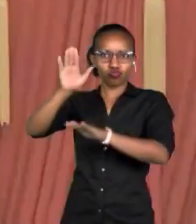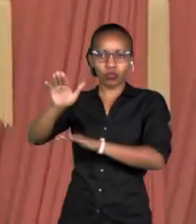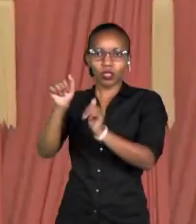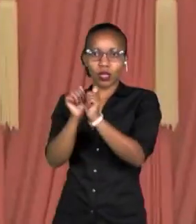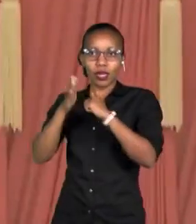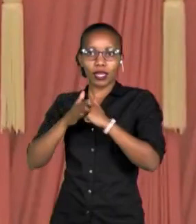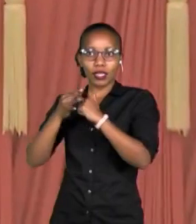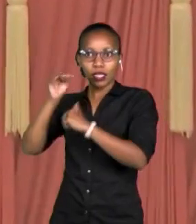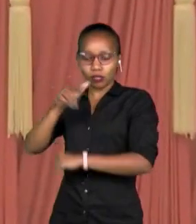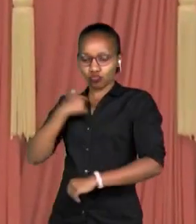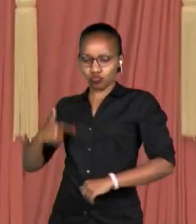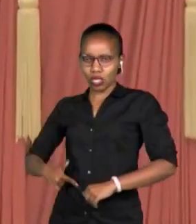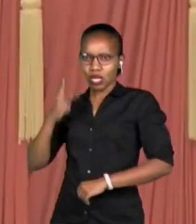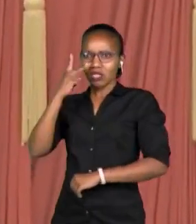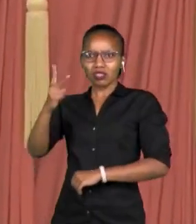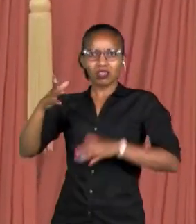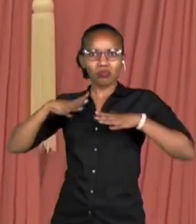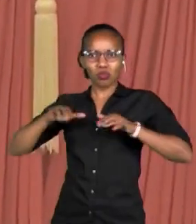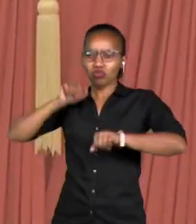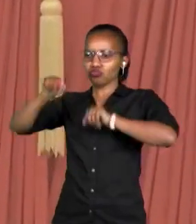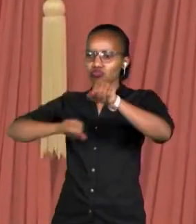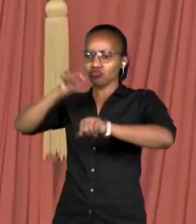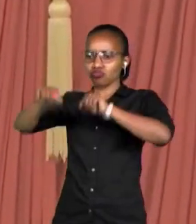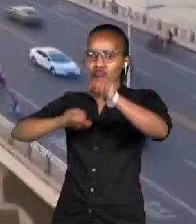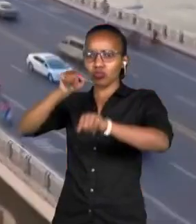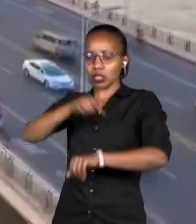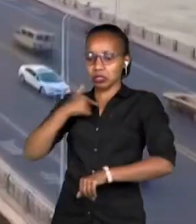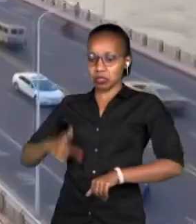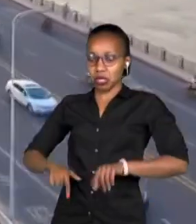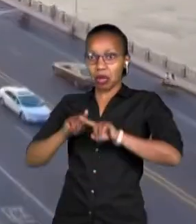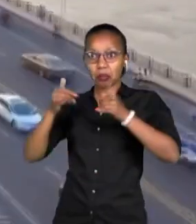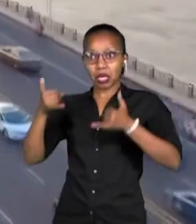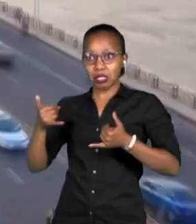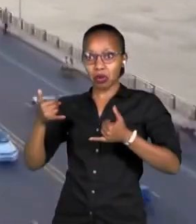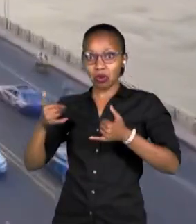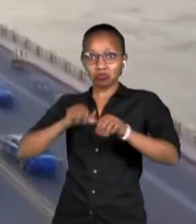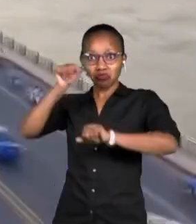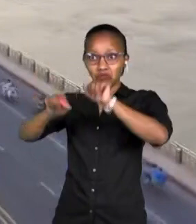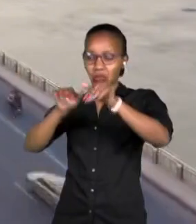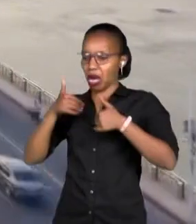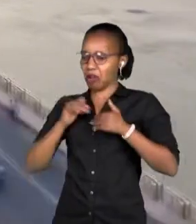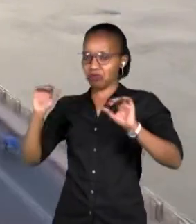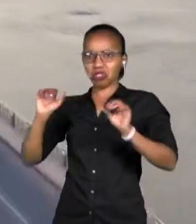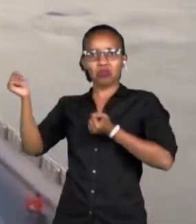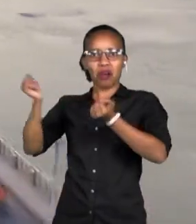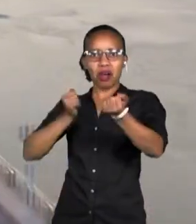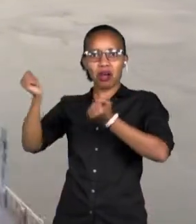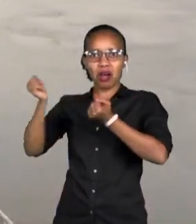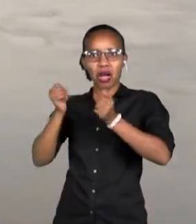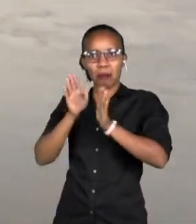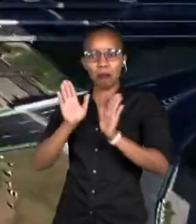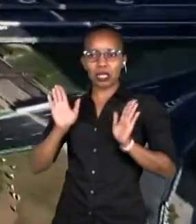1980s when he saw people biking around the capital. Nowadays, the bicycles have been replaced by fast-running cars, being an epitome of the